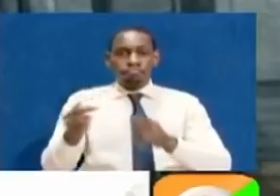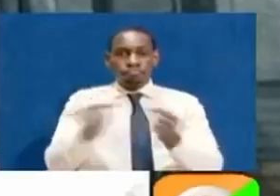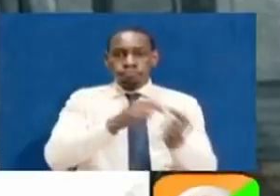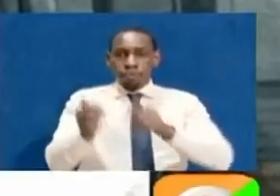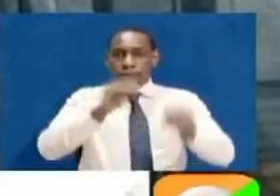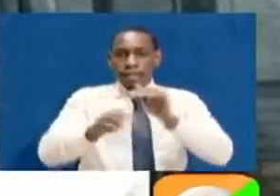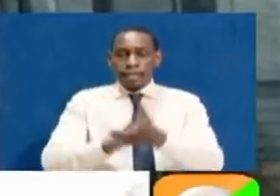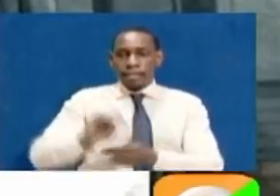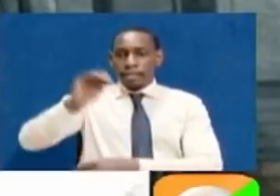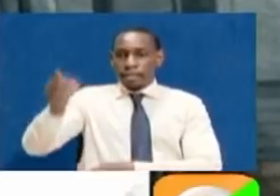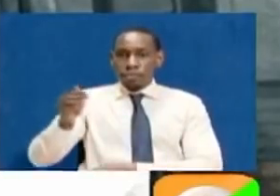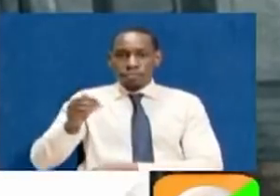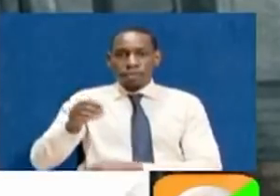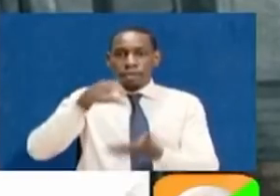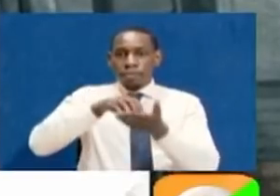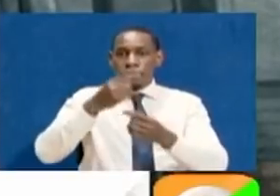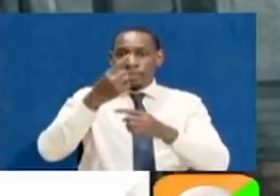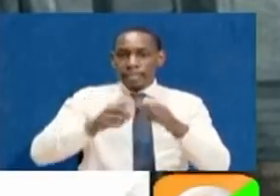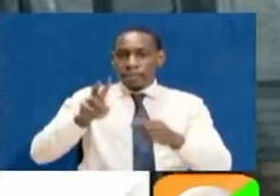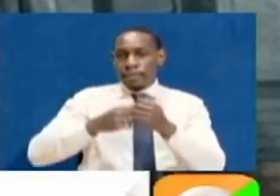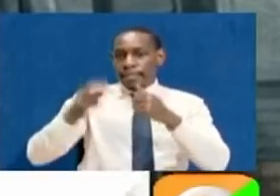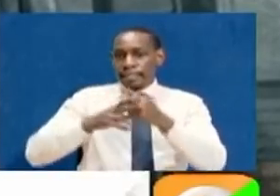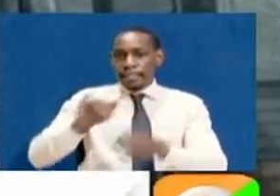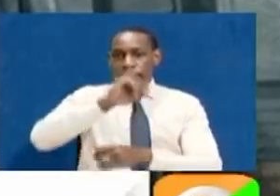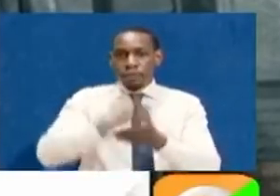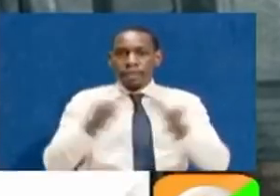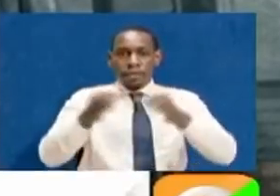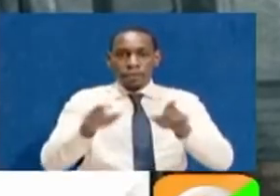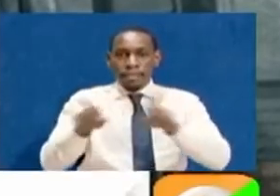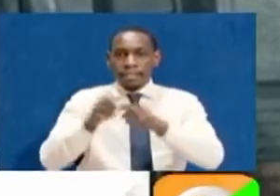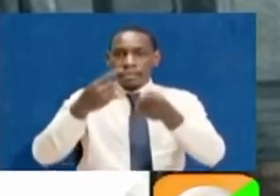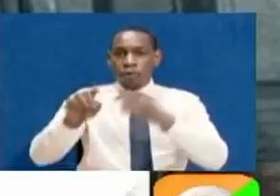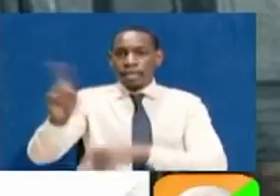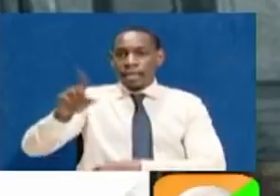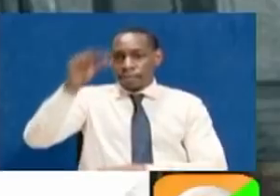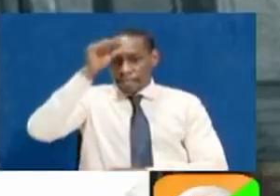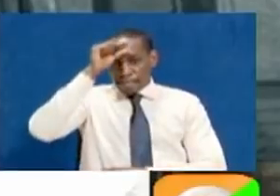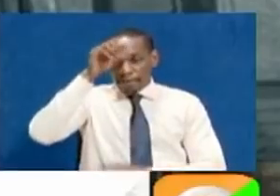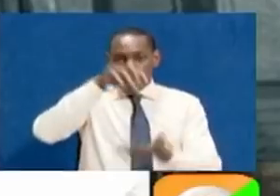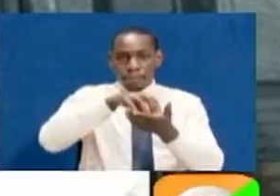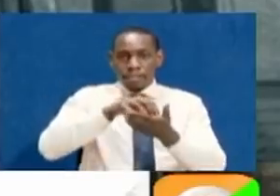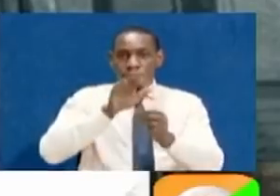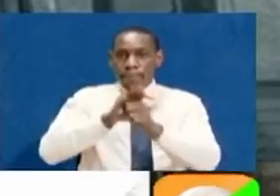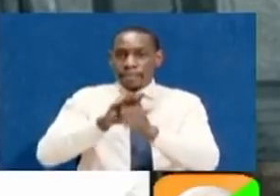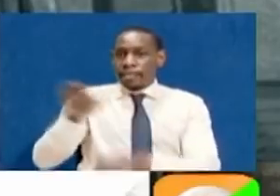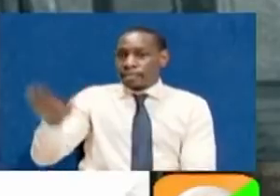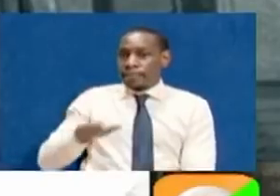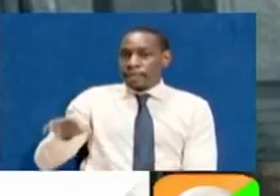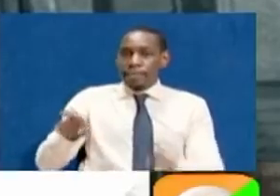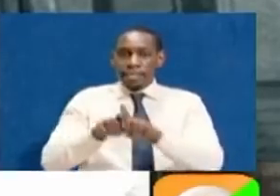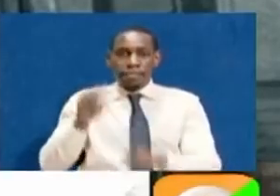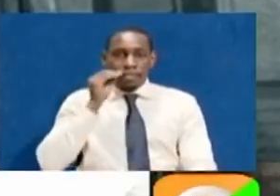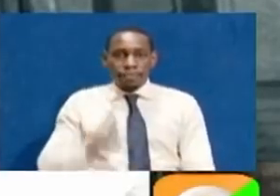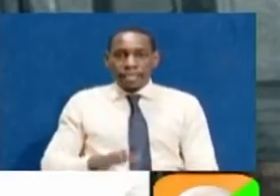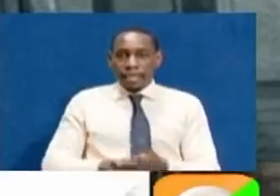to city speakership in September 2017. Jubilee Party had just won the Nairobi governorship and a majority in the House,